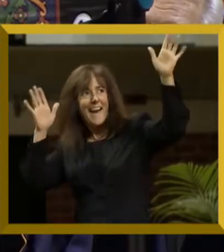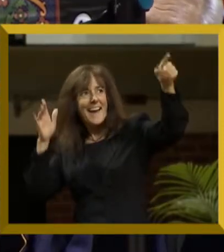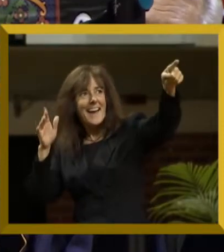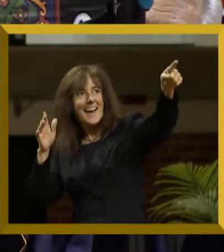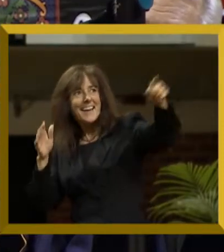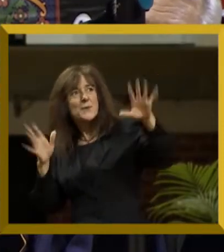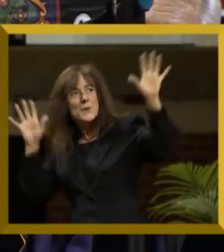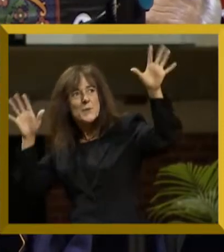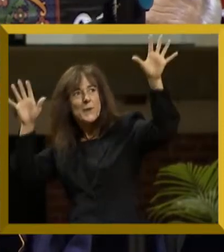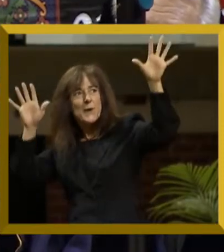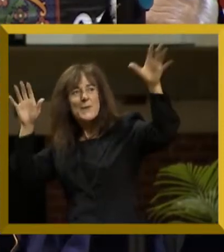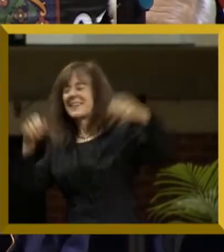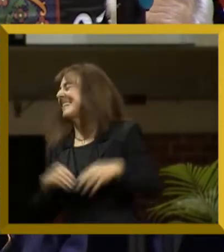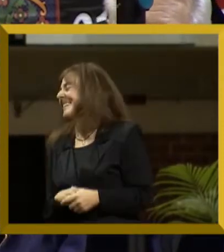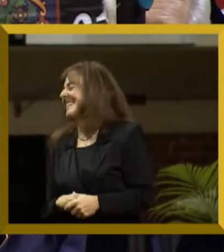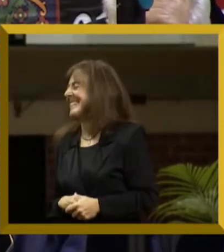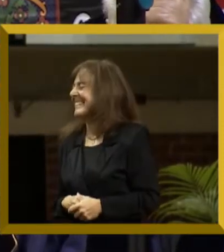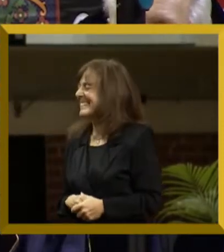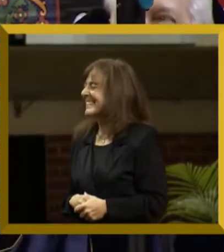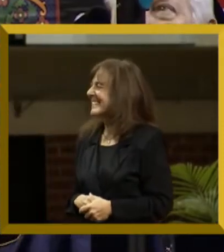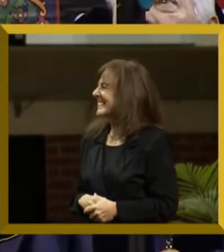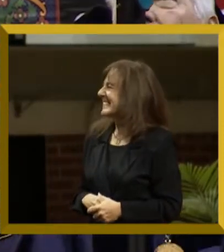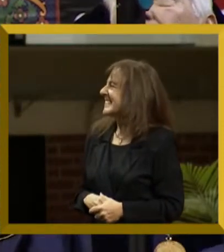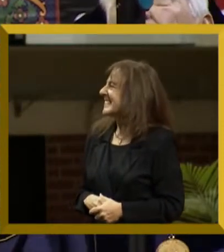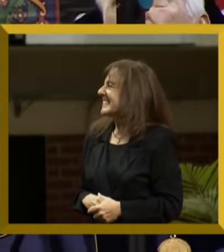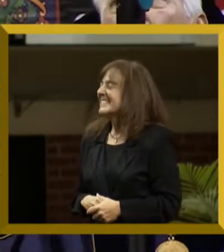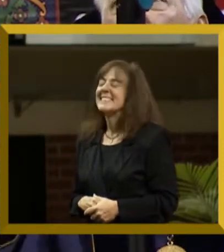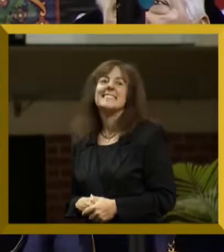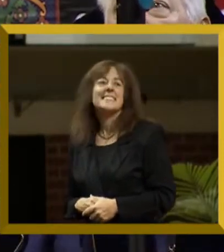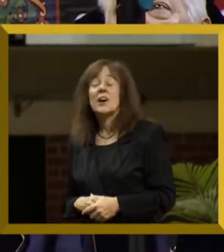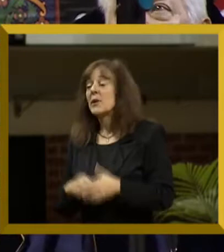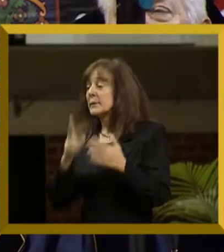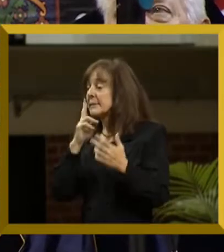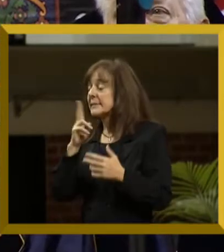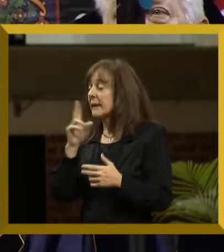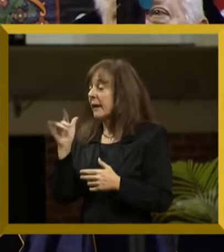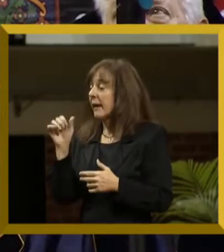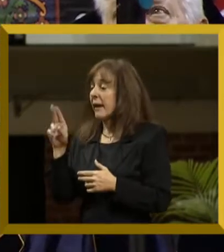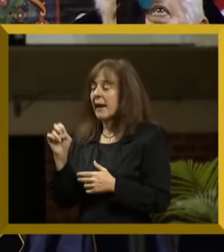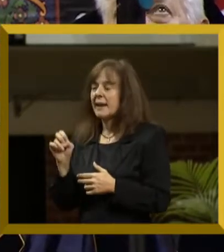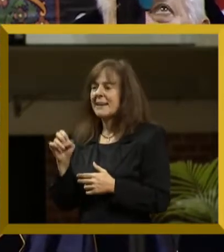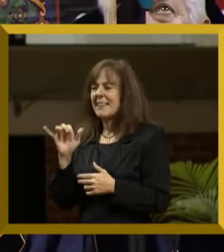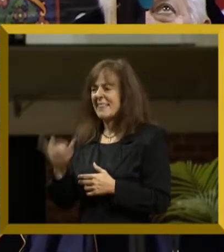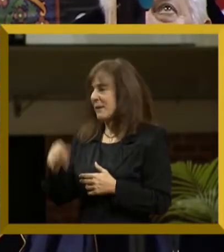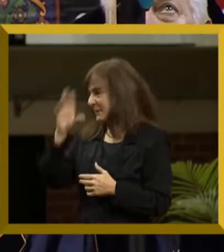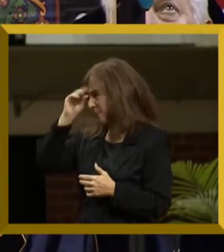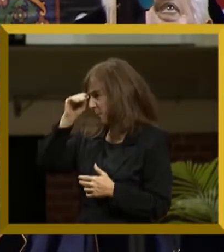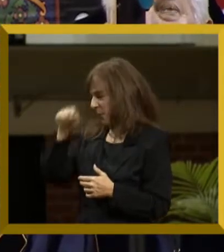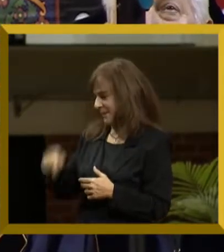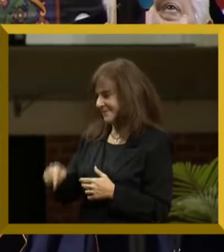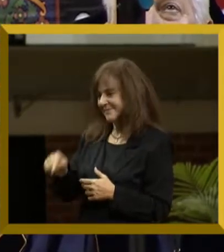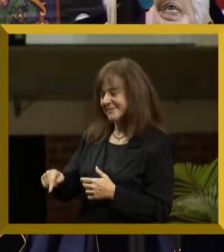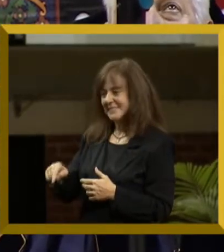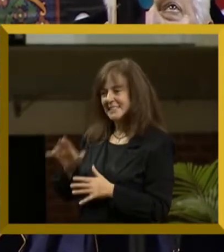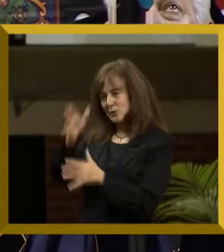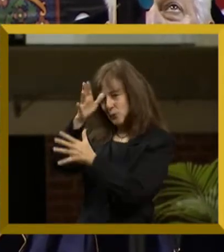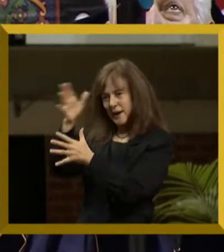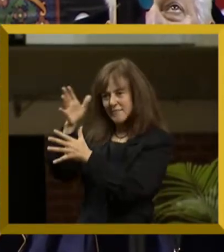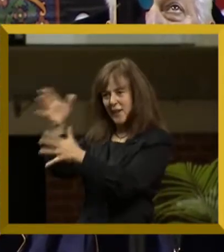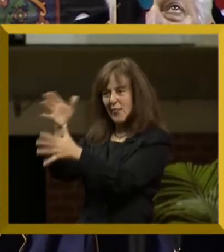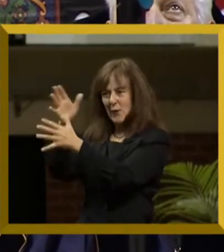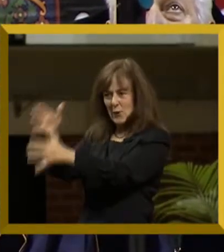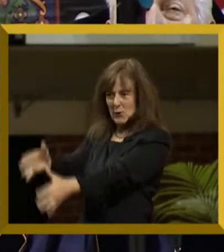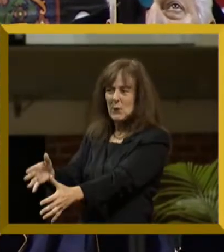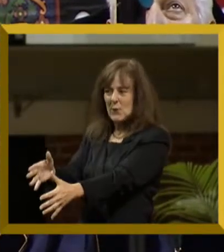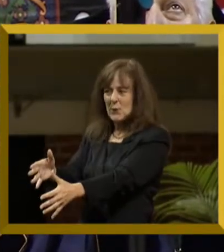Pawhuska up here, somebody that knows John. All right, there we go. You see, Kane was the boy I mentioned earlier who loved his